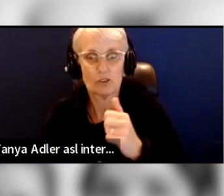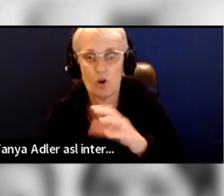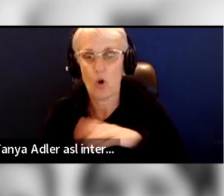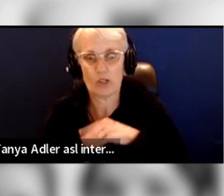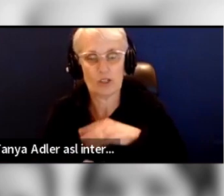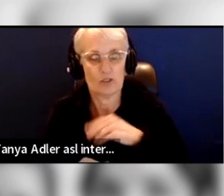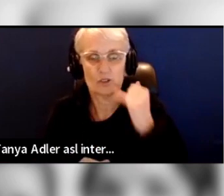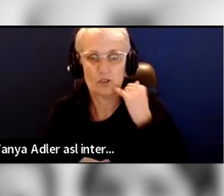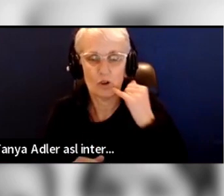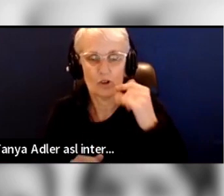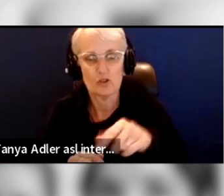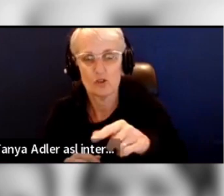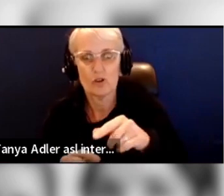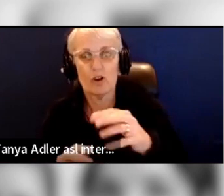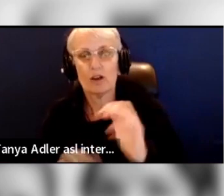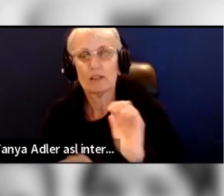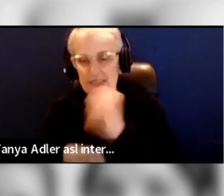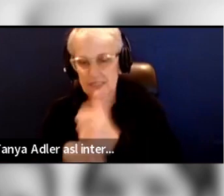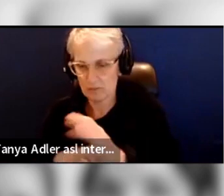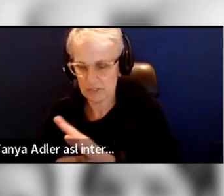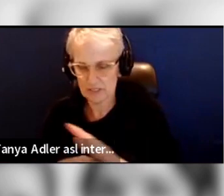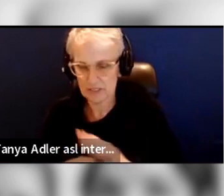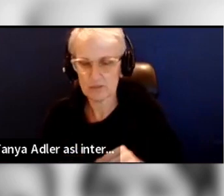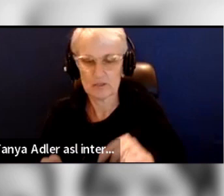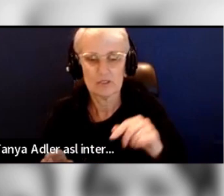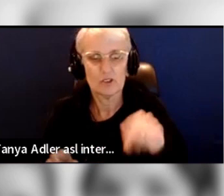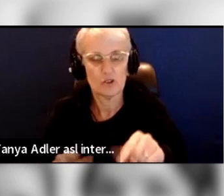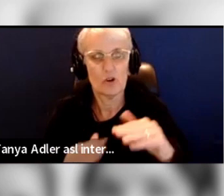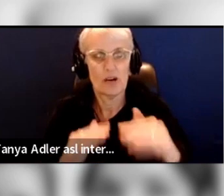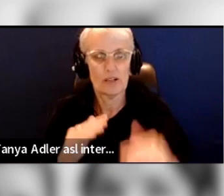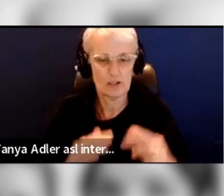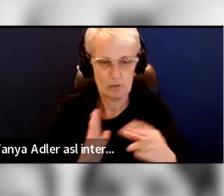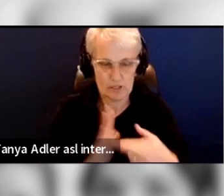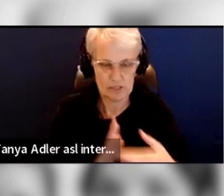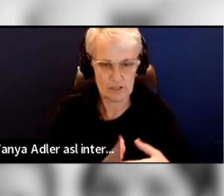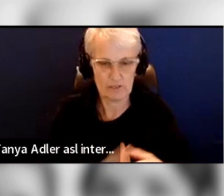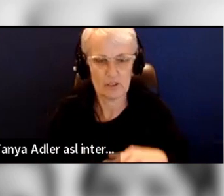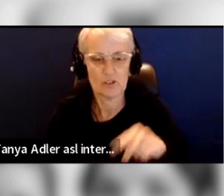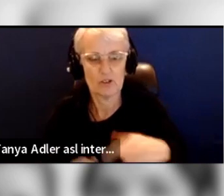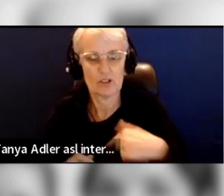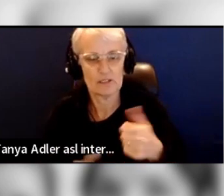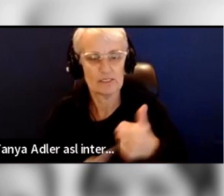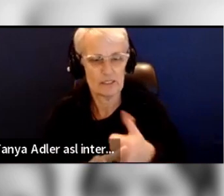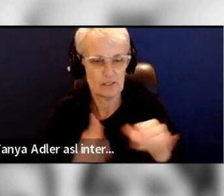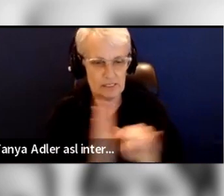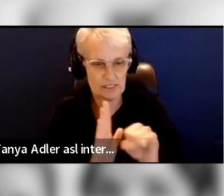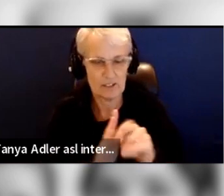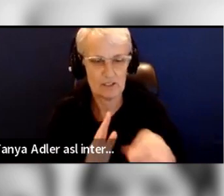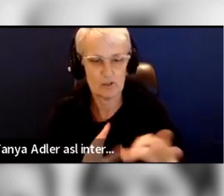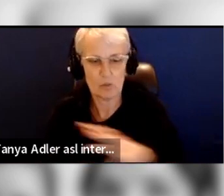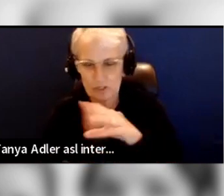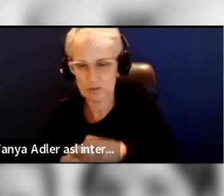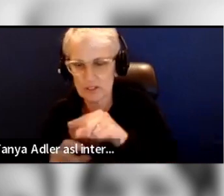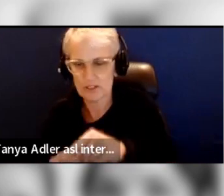an underrepresented founder and you're on the founder team for your business, you can self-identify if you're the person participating